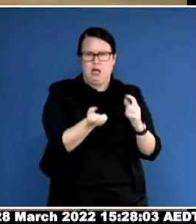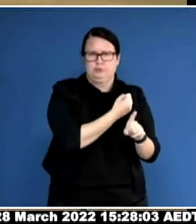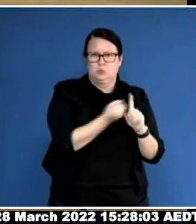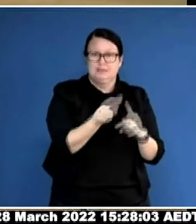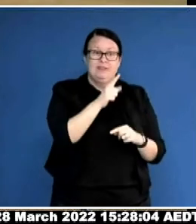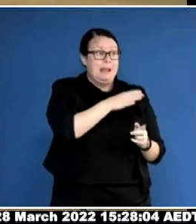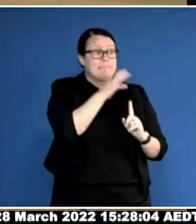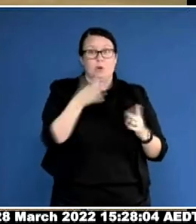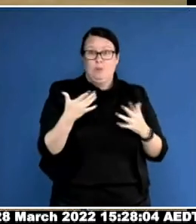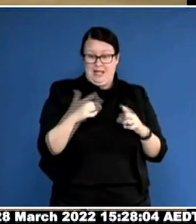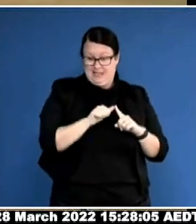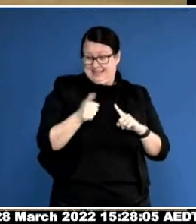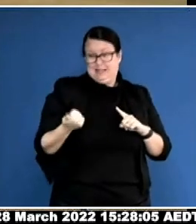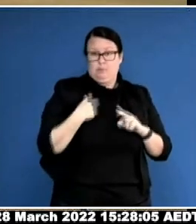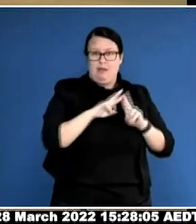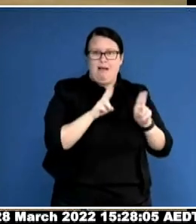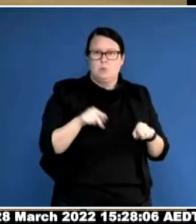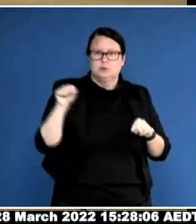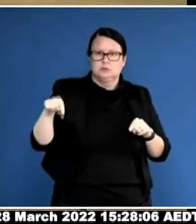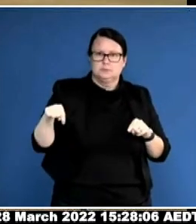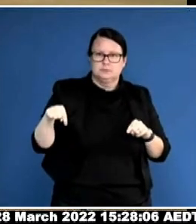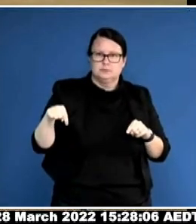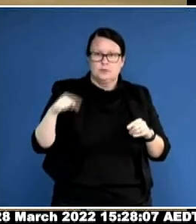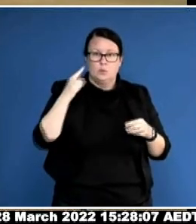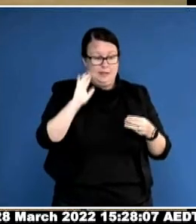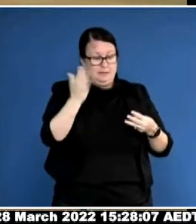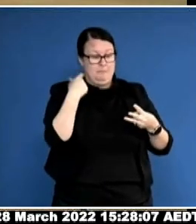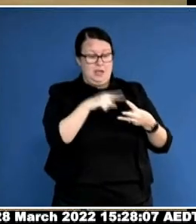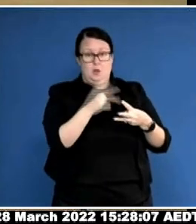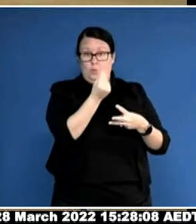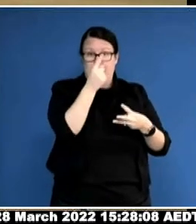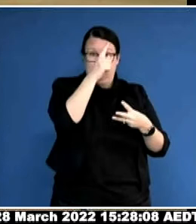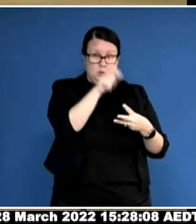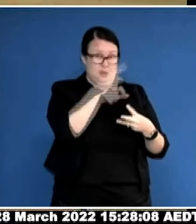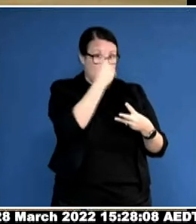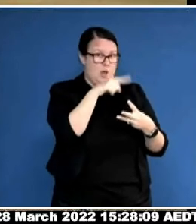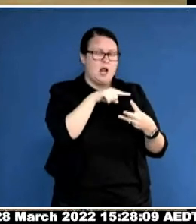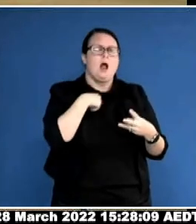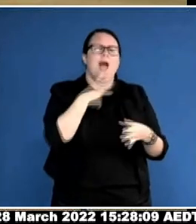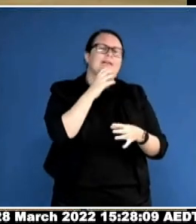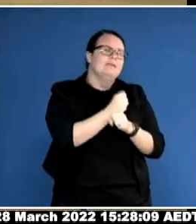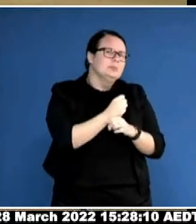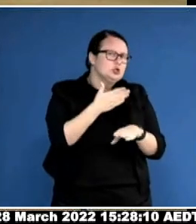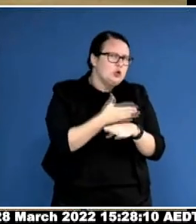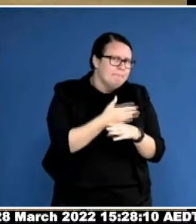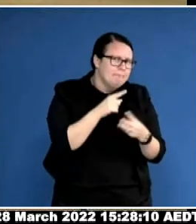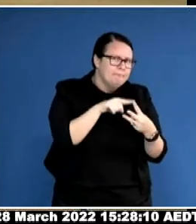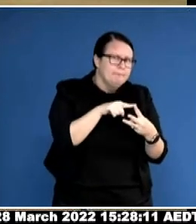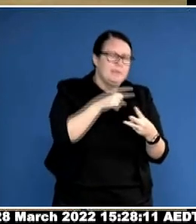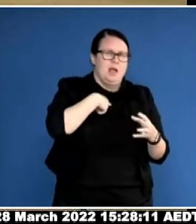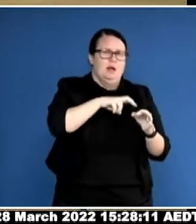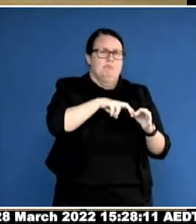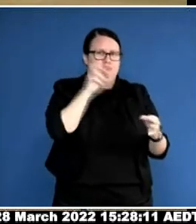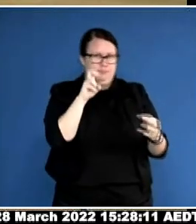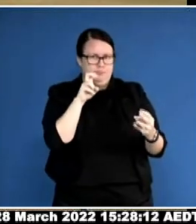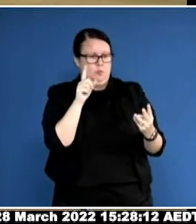door to me. When I was with person one, I was working in government services. I left the job when I